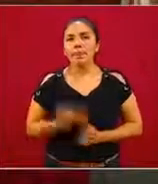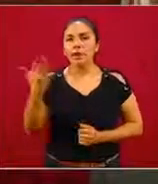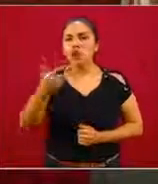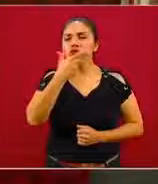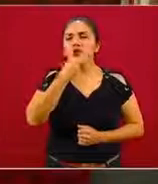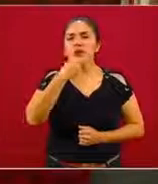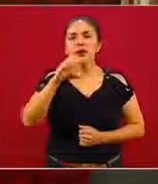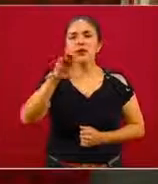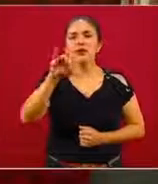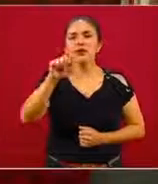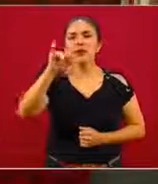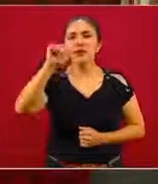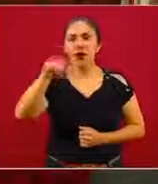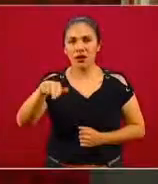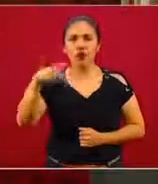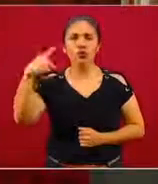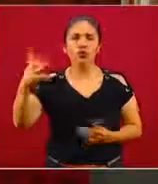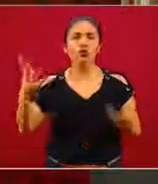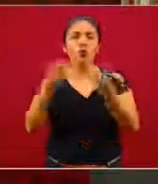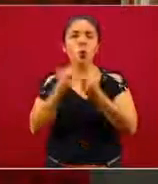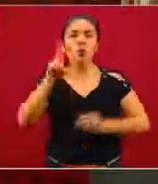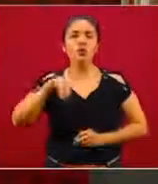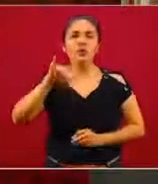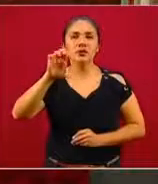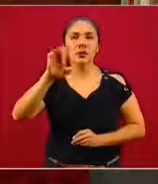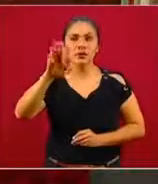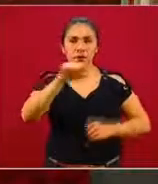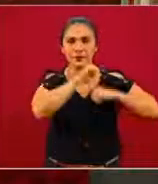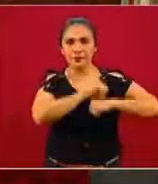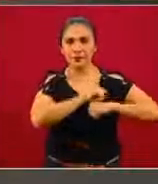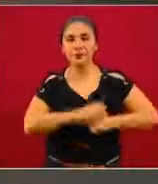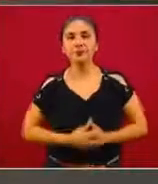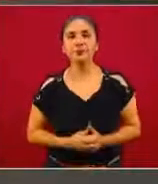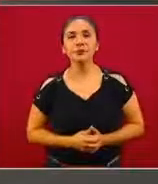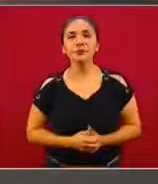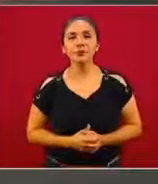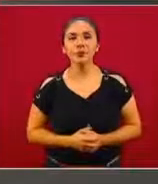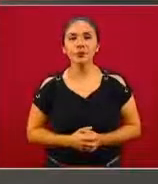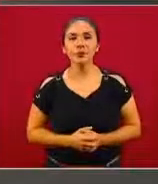which is from Christian Scott from UNICEF.